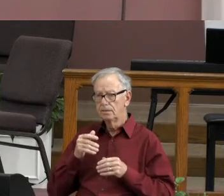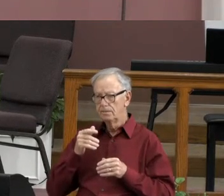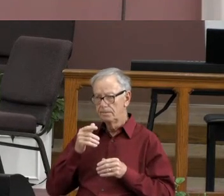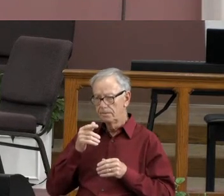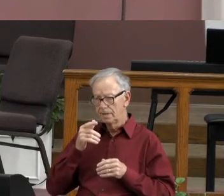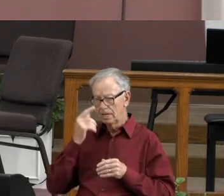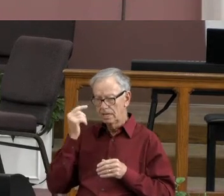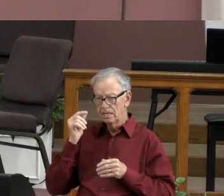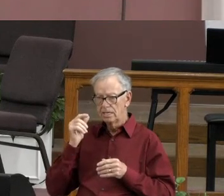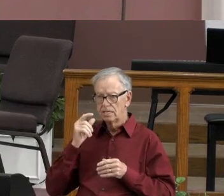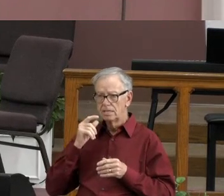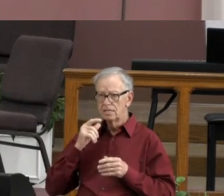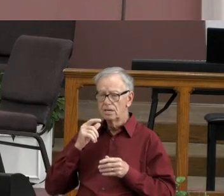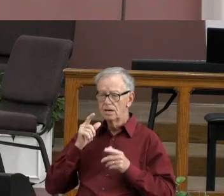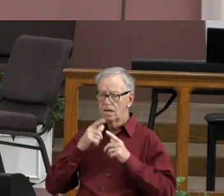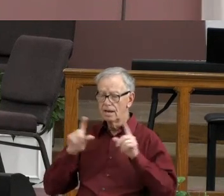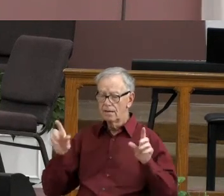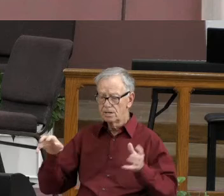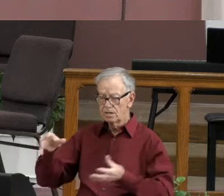are confused.